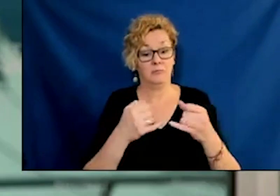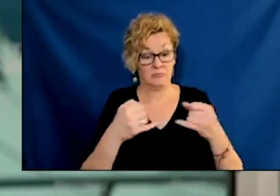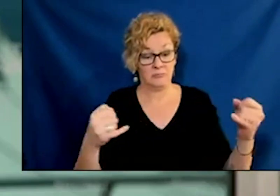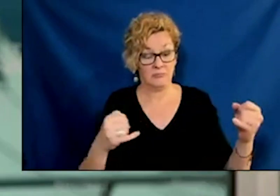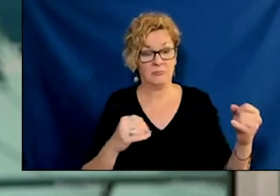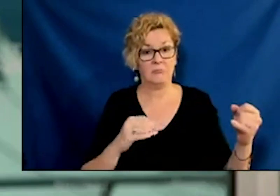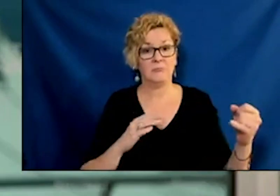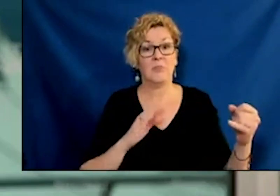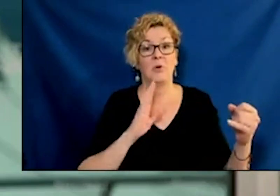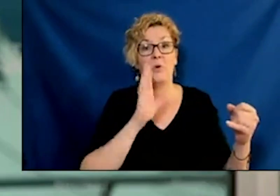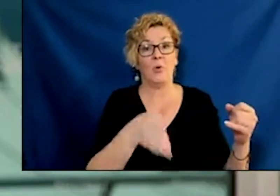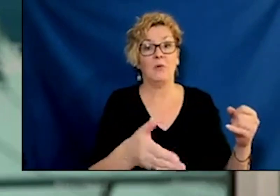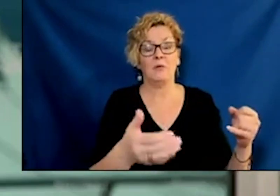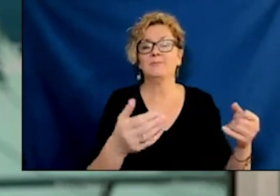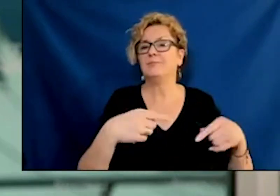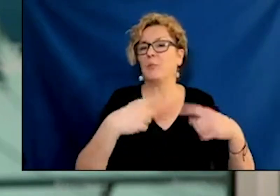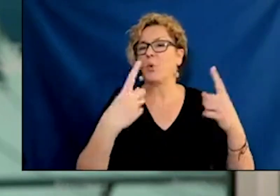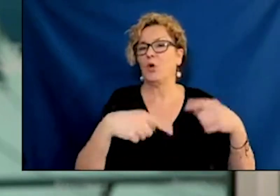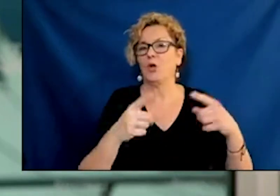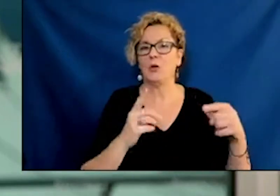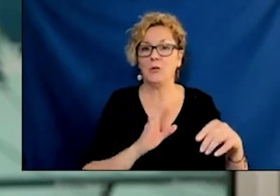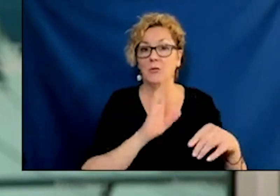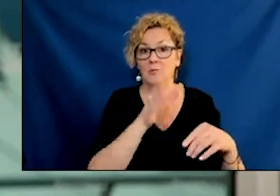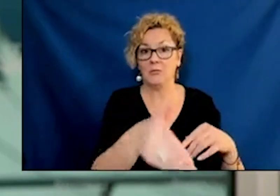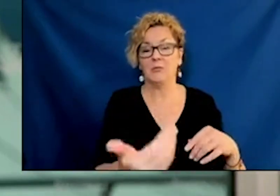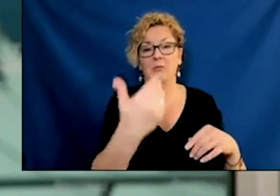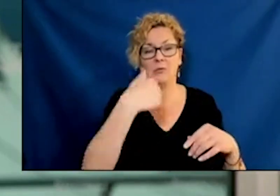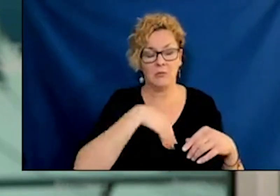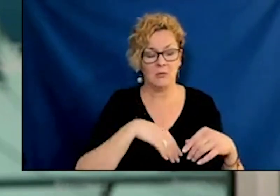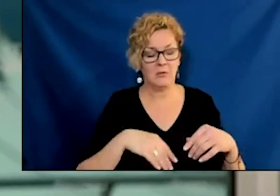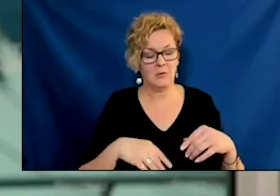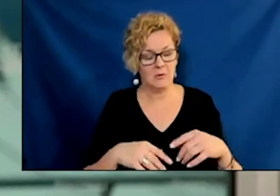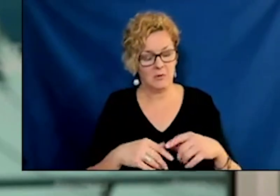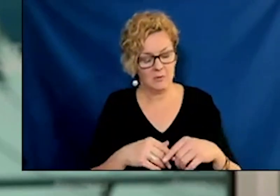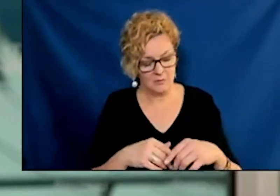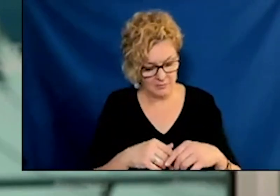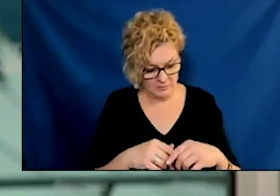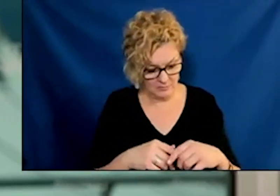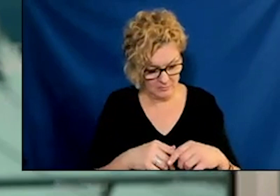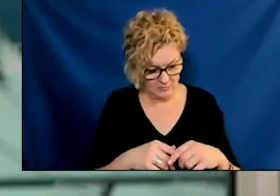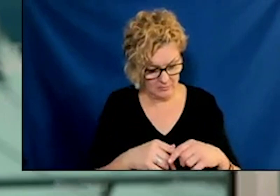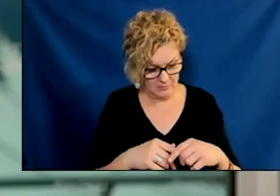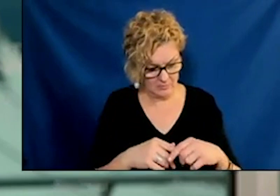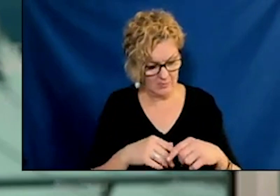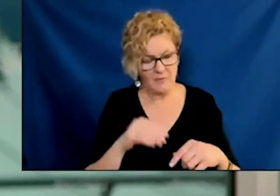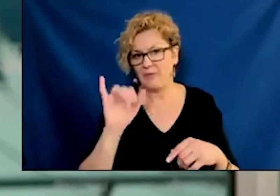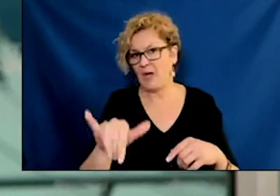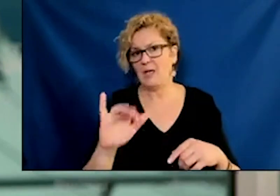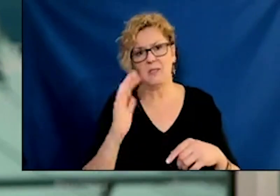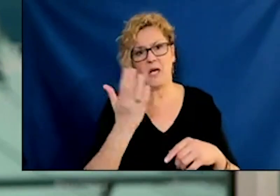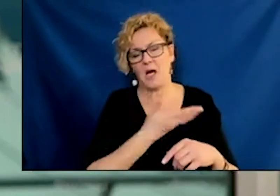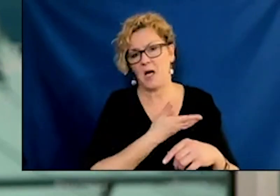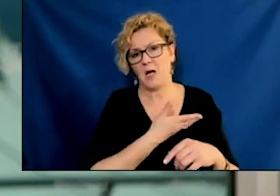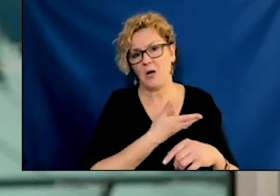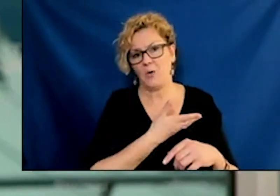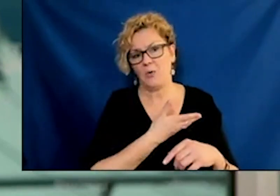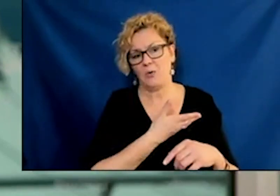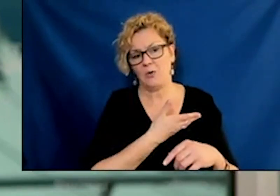are geographically in the world and where we are in our social economic interactions in the world.